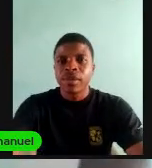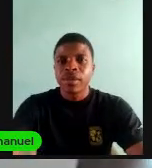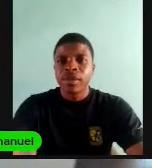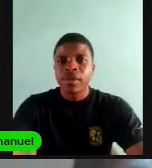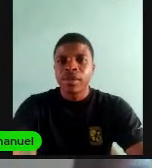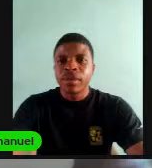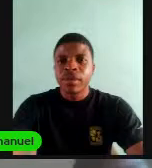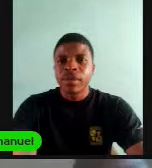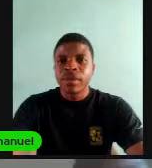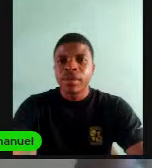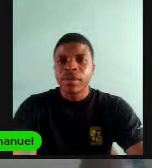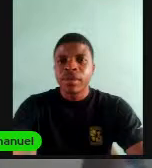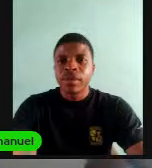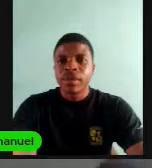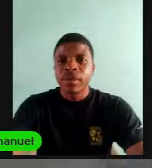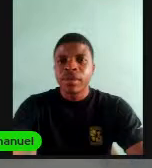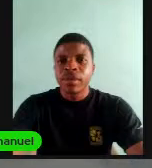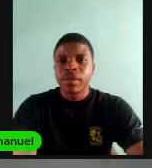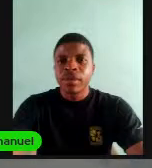Another thing is very